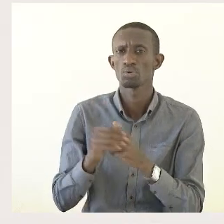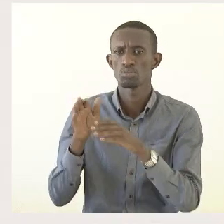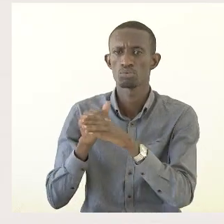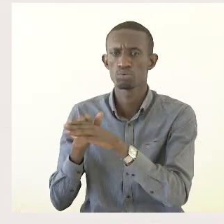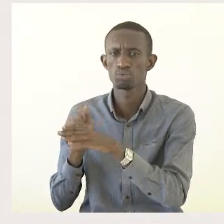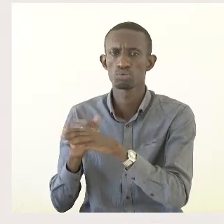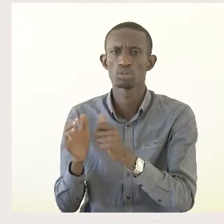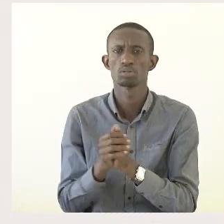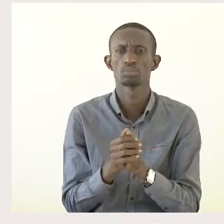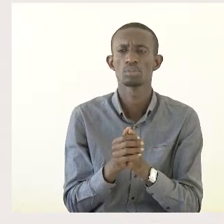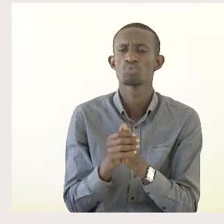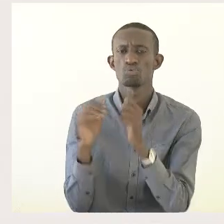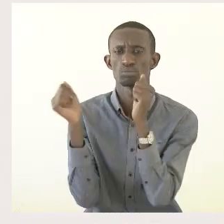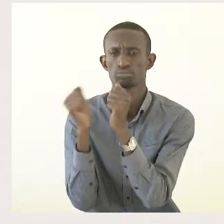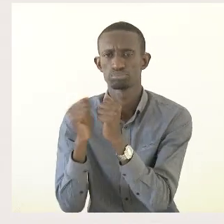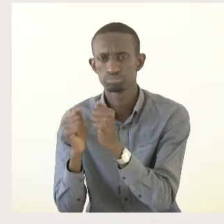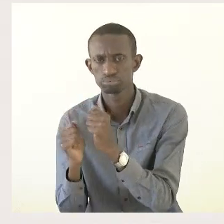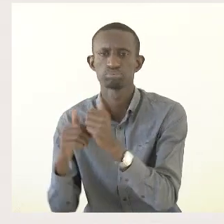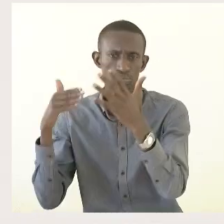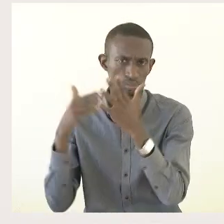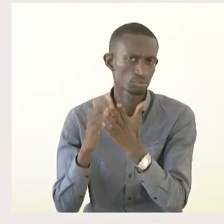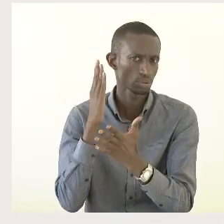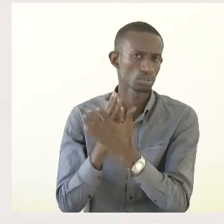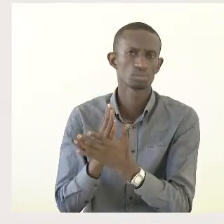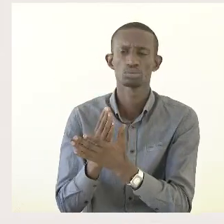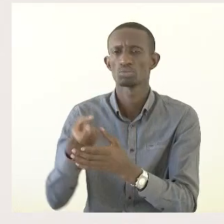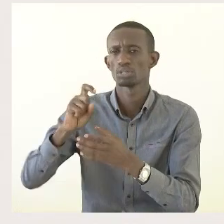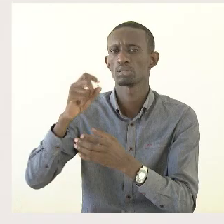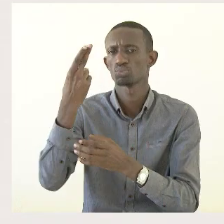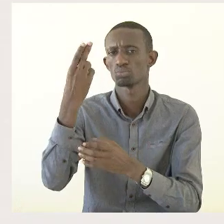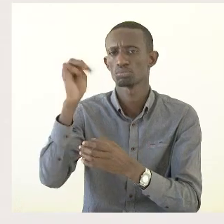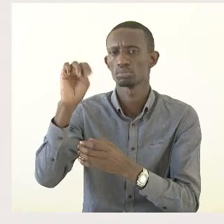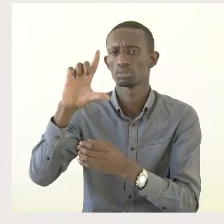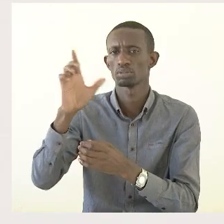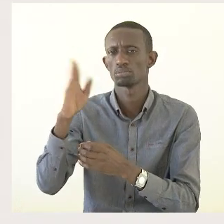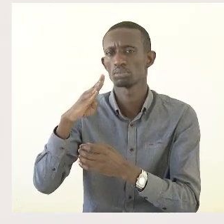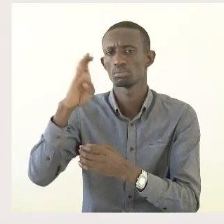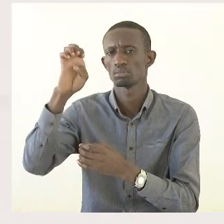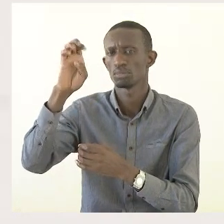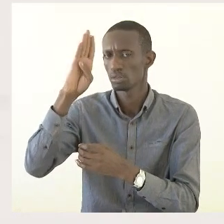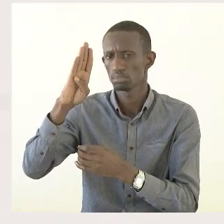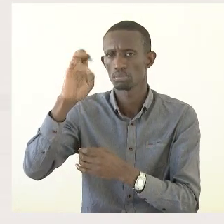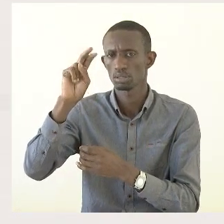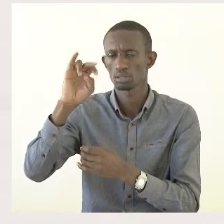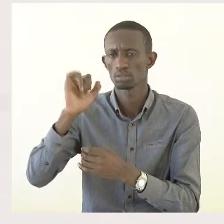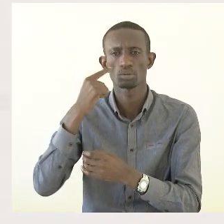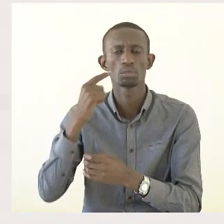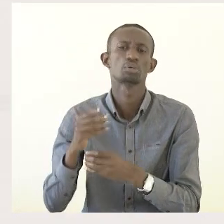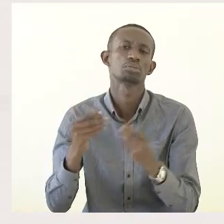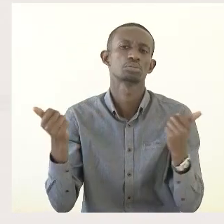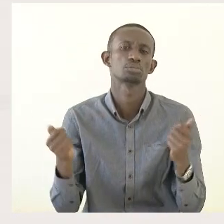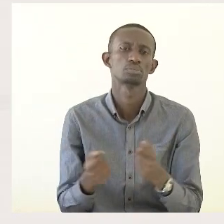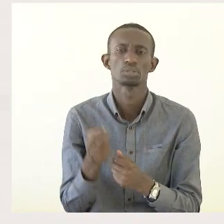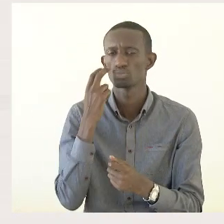solution and heat and shake. Record your observation, and after drawing the observation, you carry out the conclusion. This is